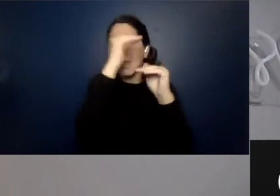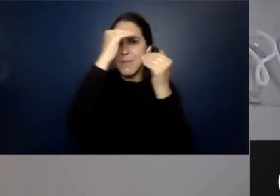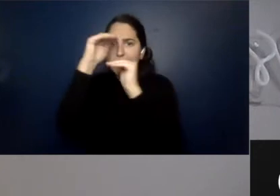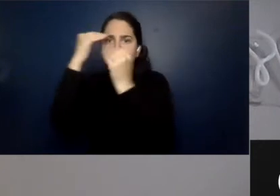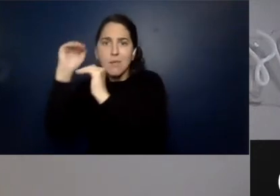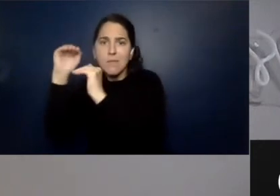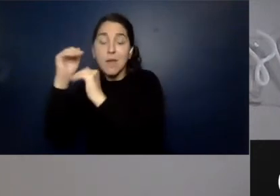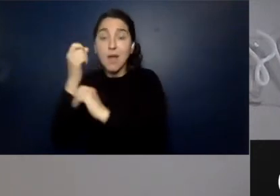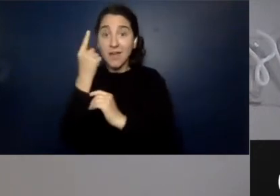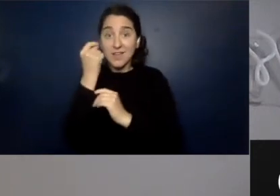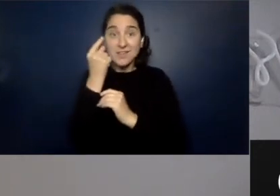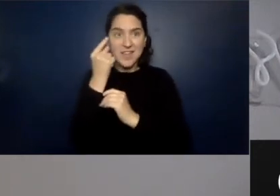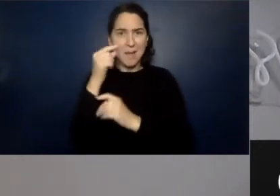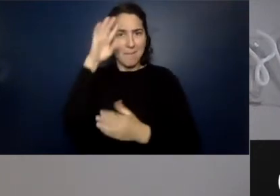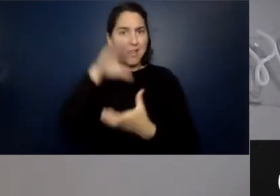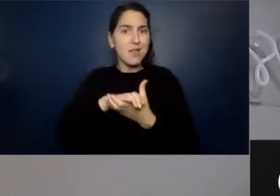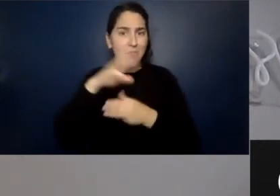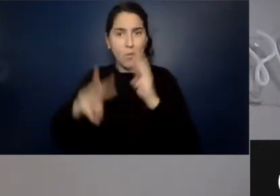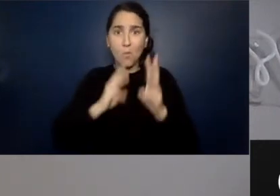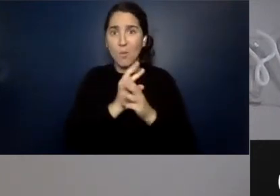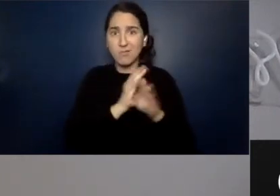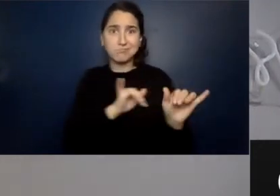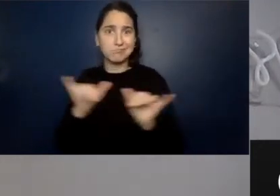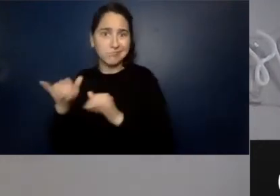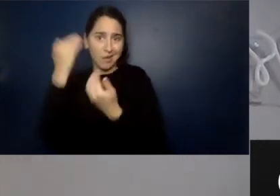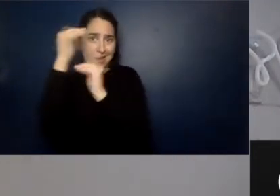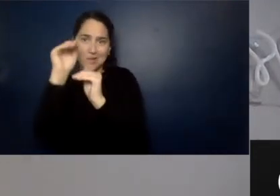understand, that's what it means. Still,